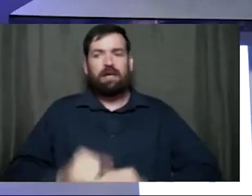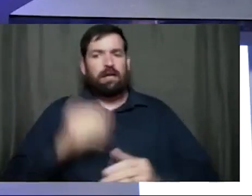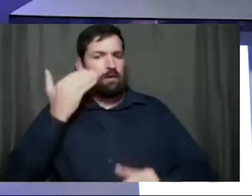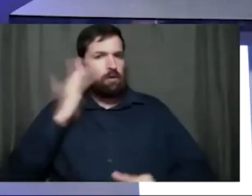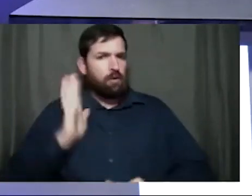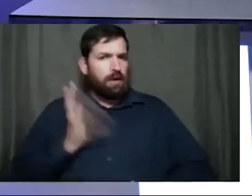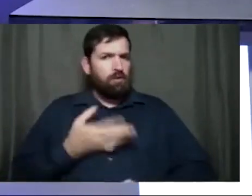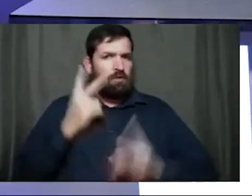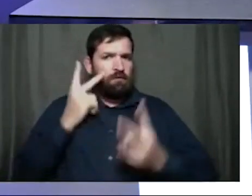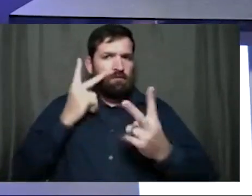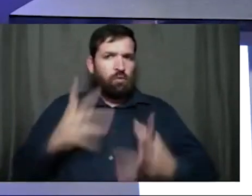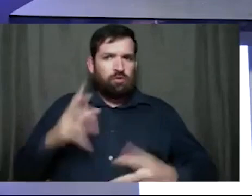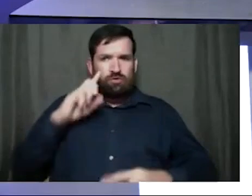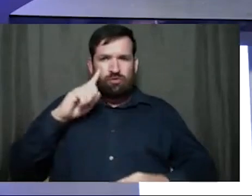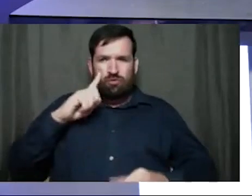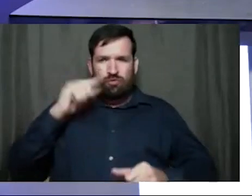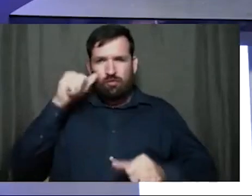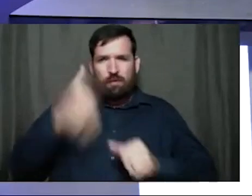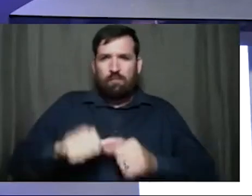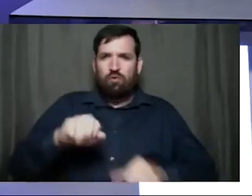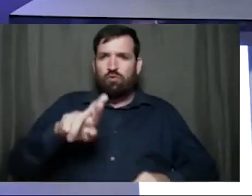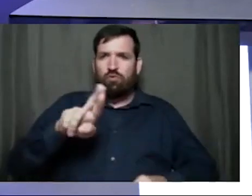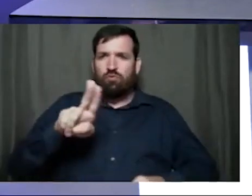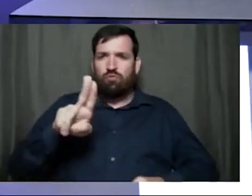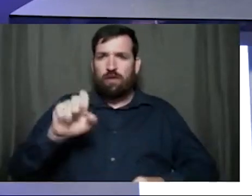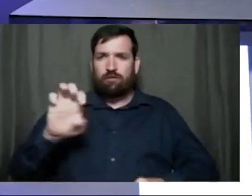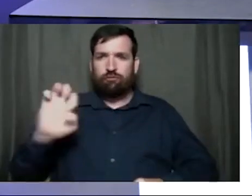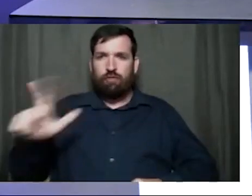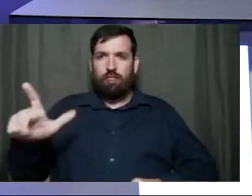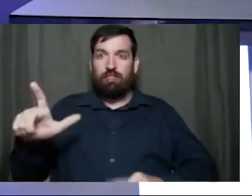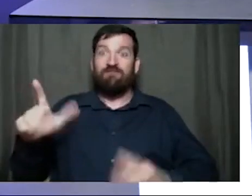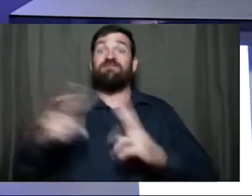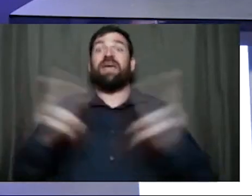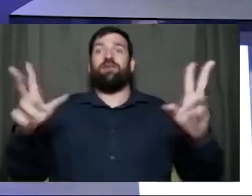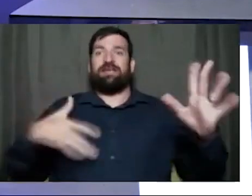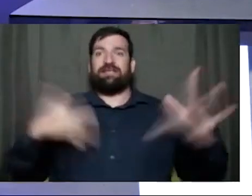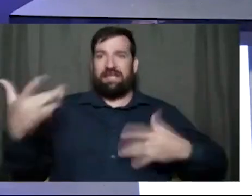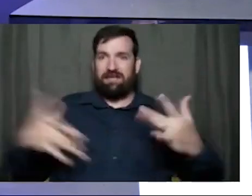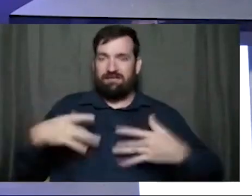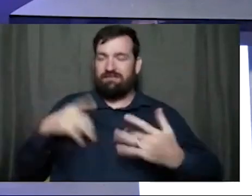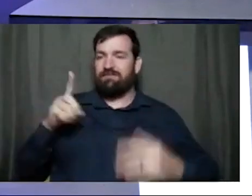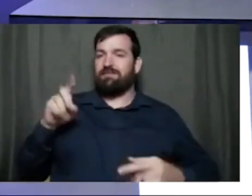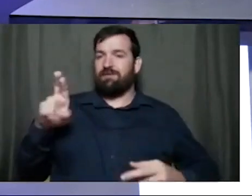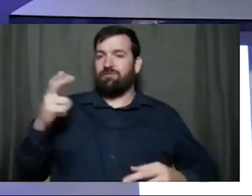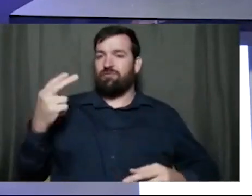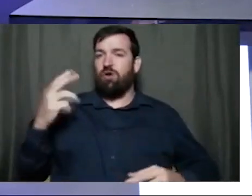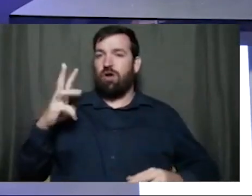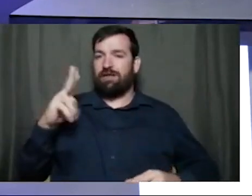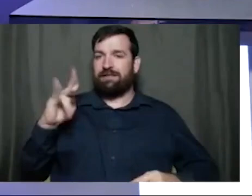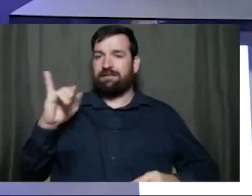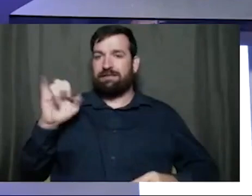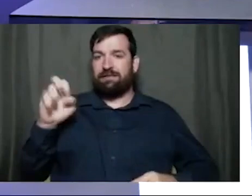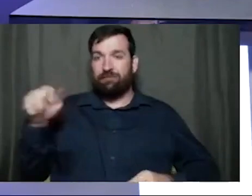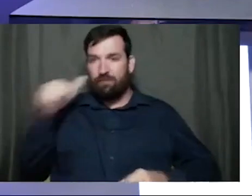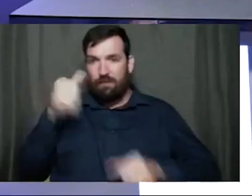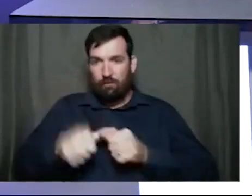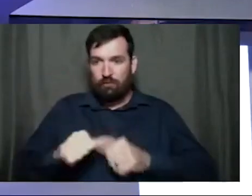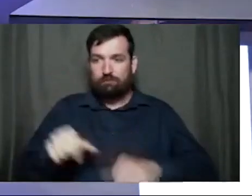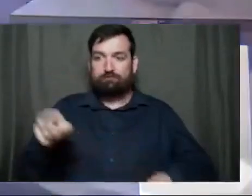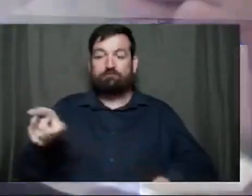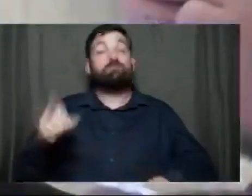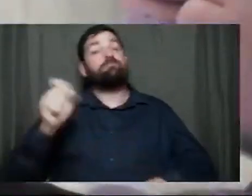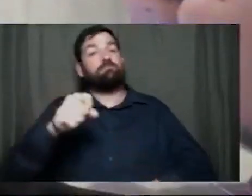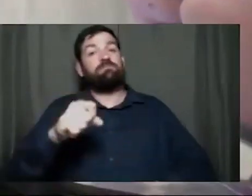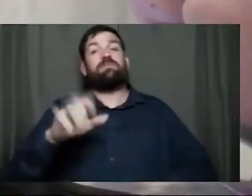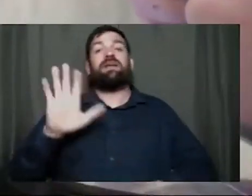Russell, who got very excited when he had his first shot? Dr. Hawkinson, you remember him, right? Yeah, absolutely. So he's getting his second